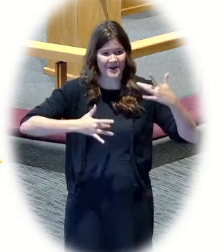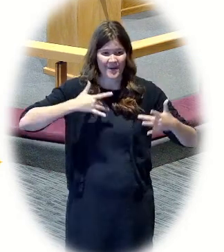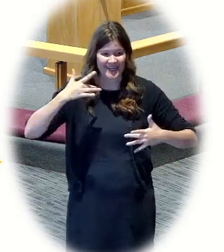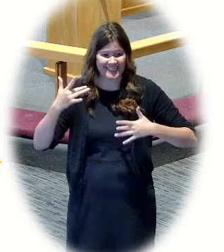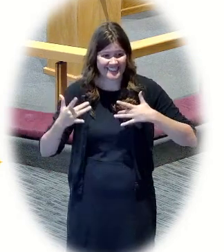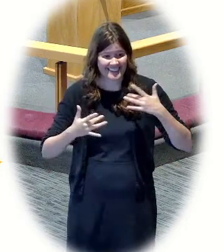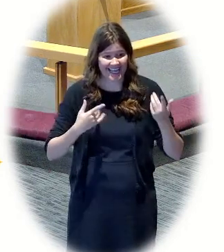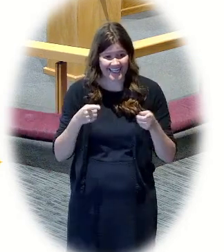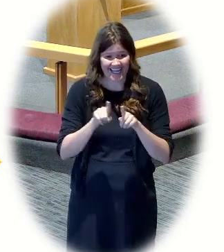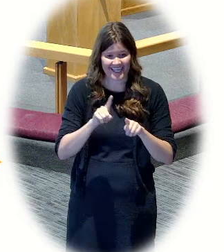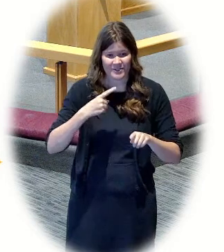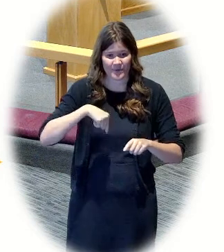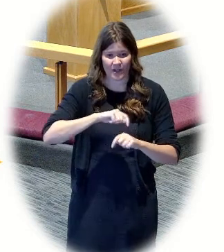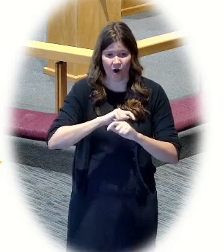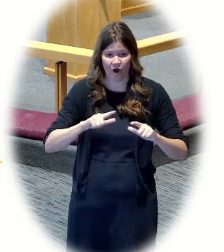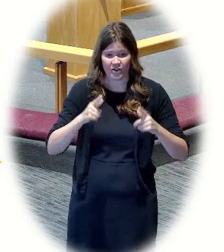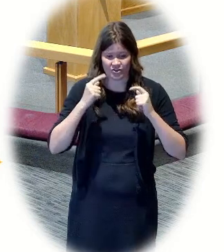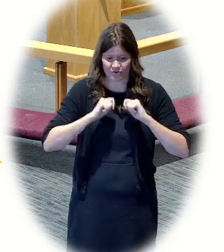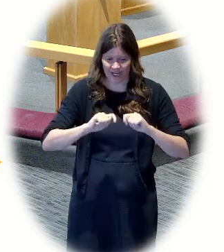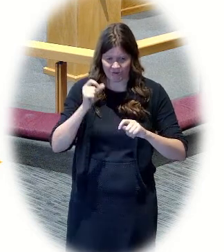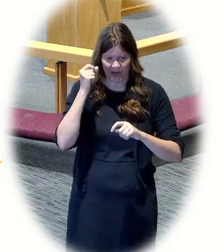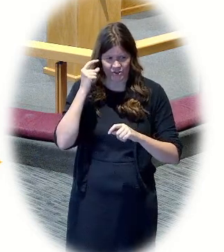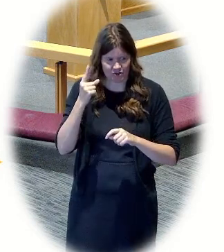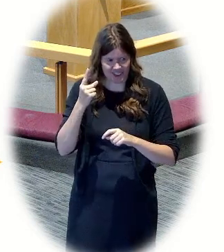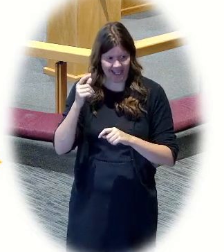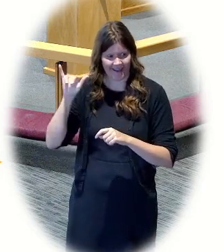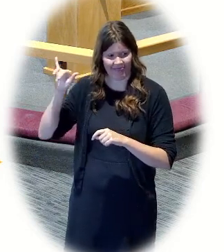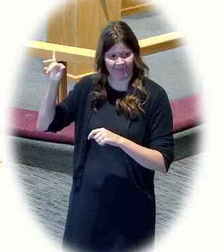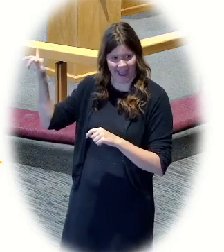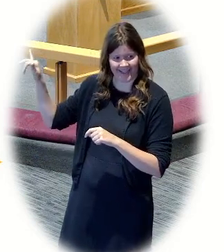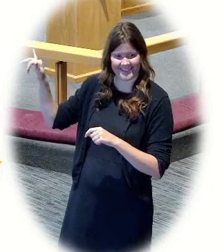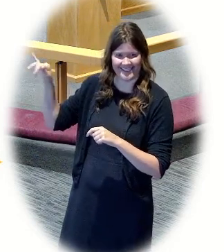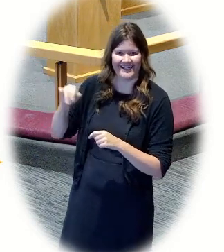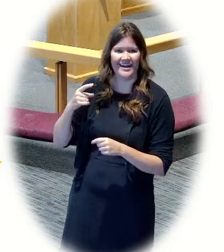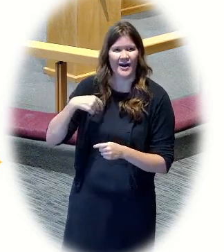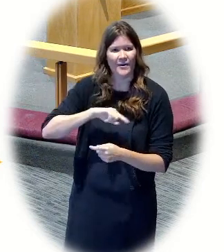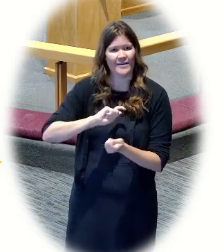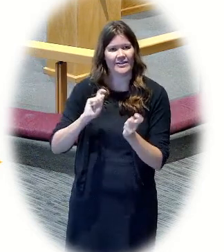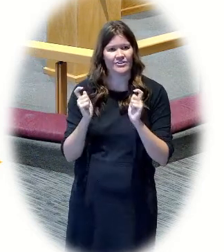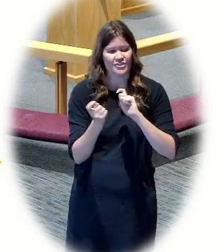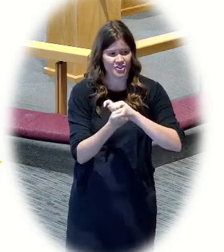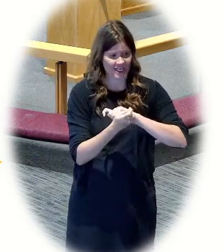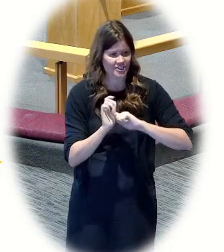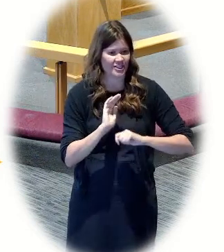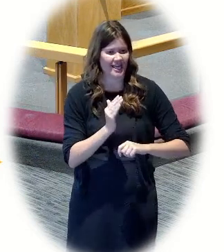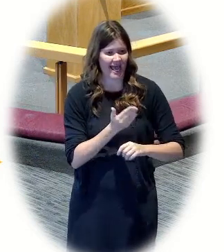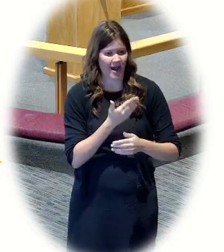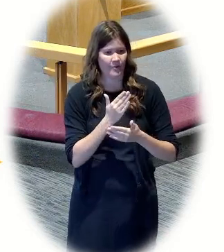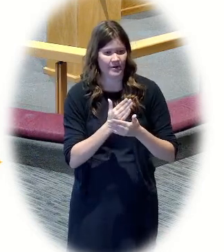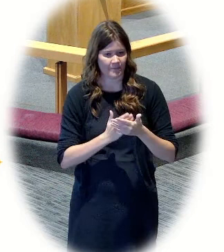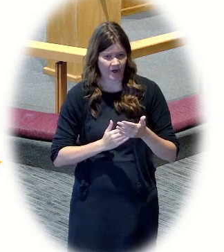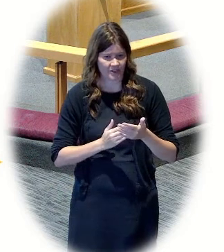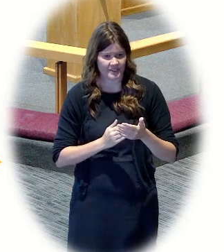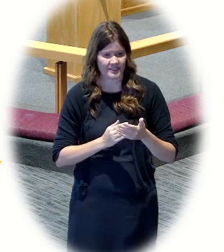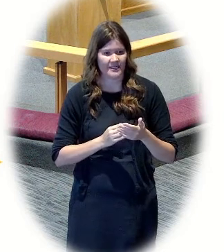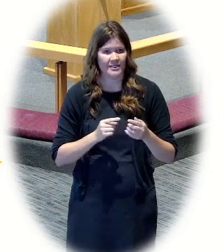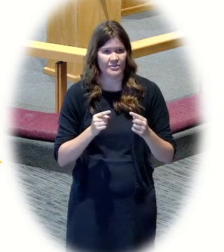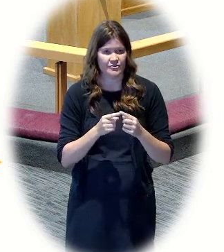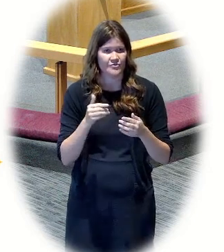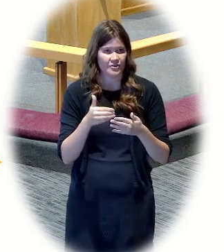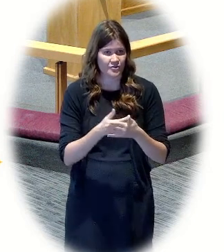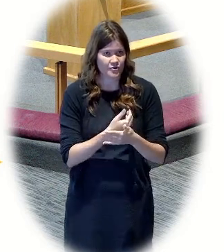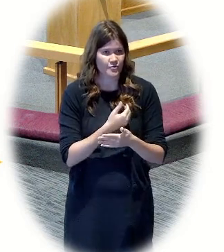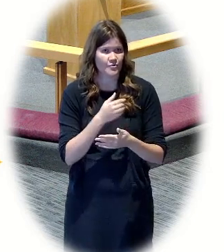all figuring it out now and changing our portion over to the new Realm